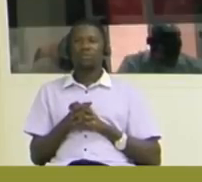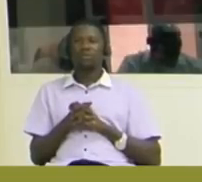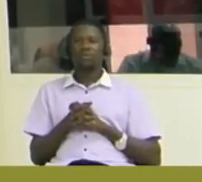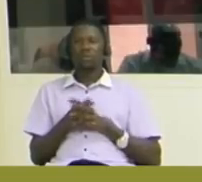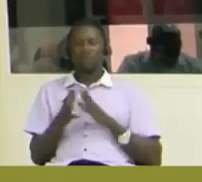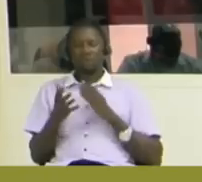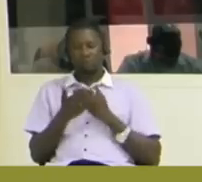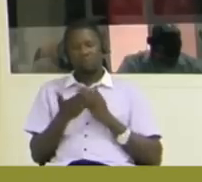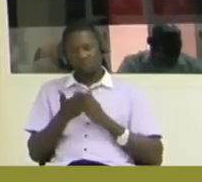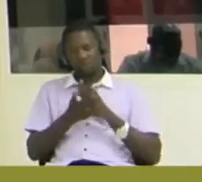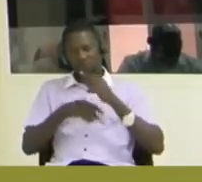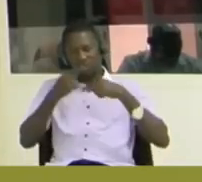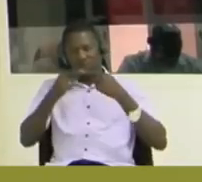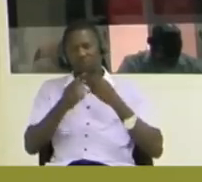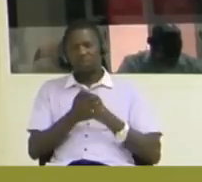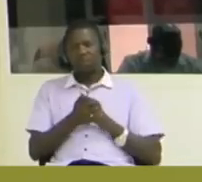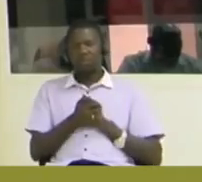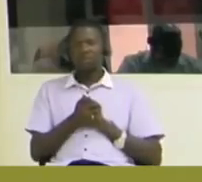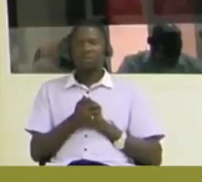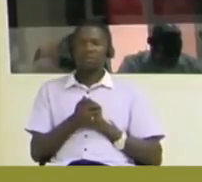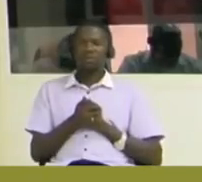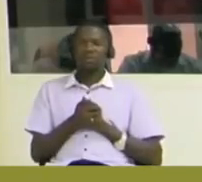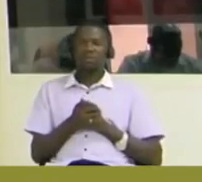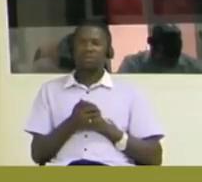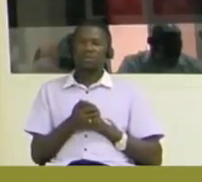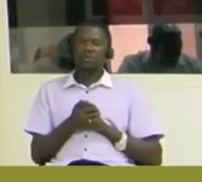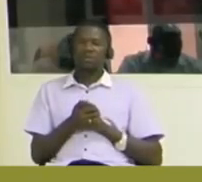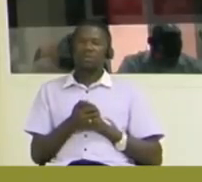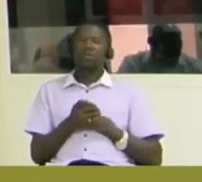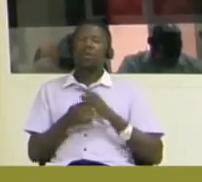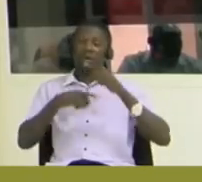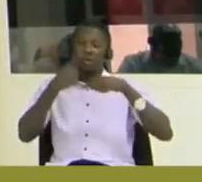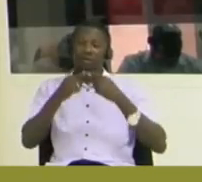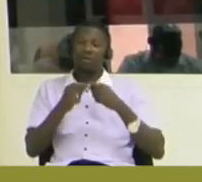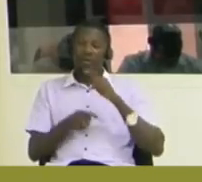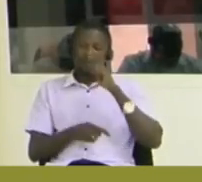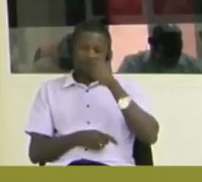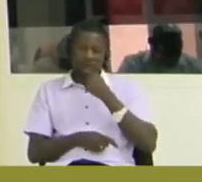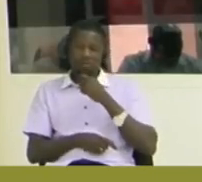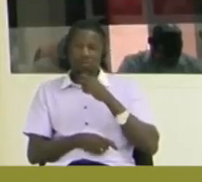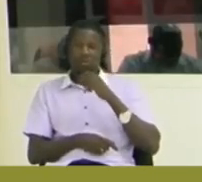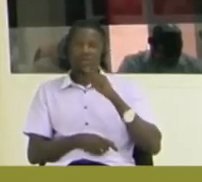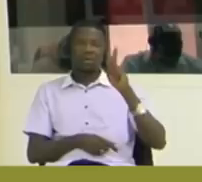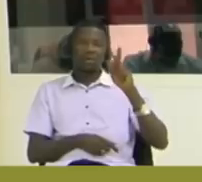Proceed, please. Yes, sir. So after the death of Koro Ceesay,